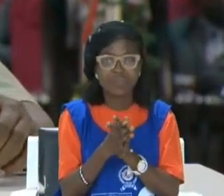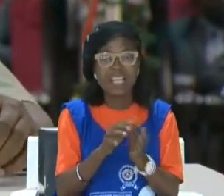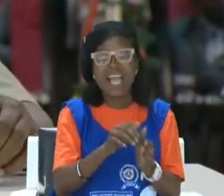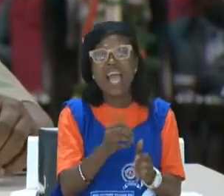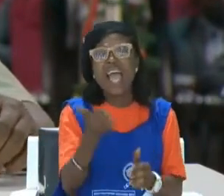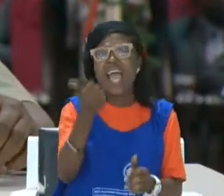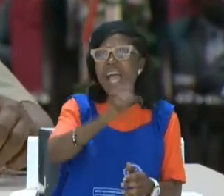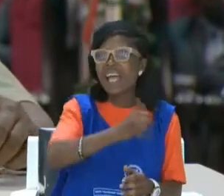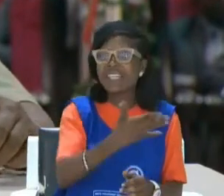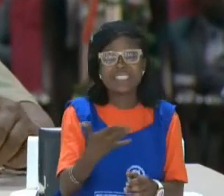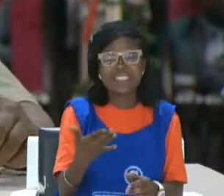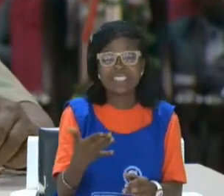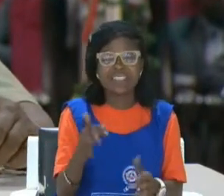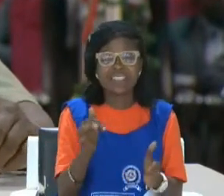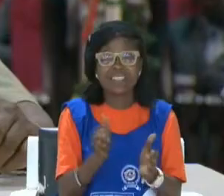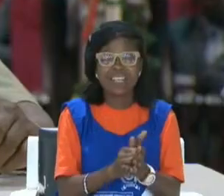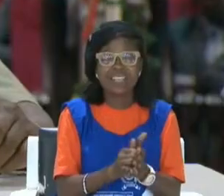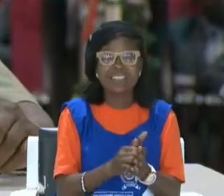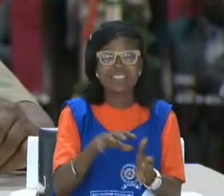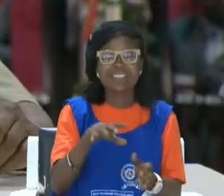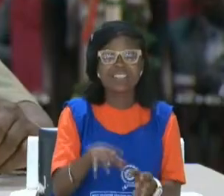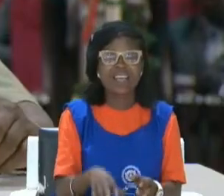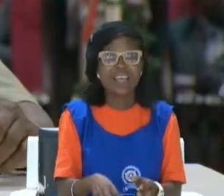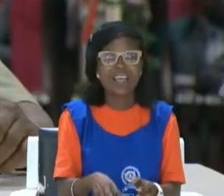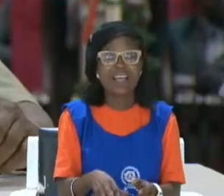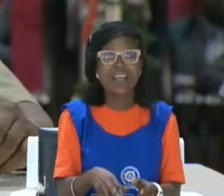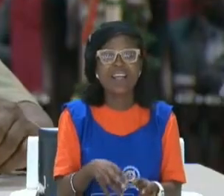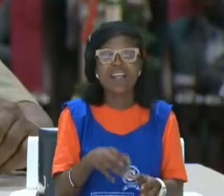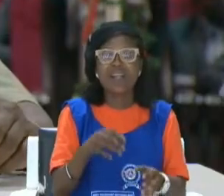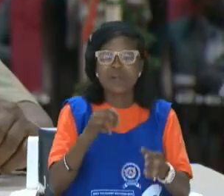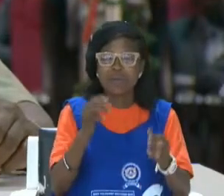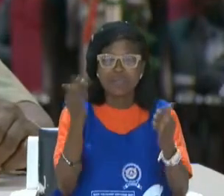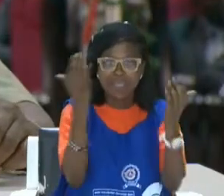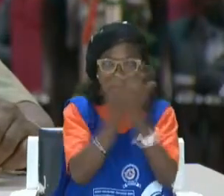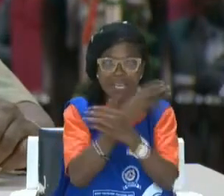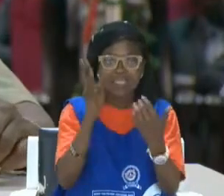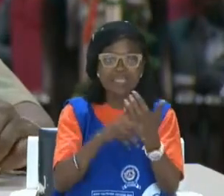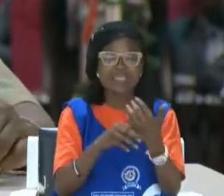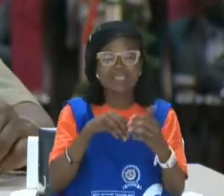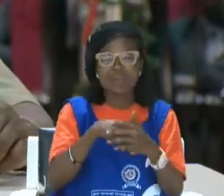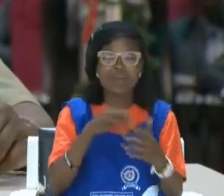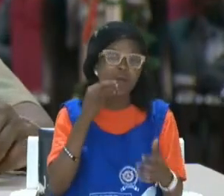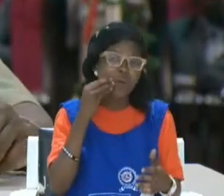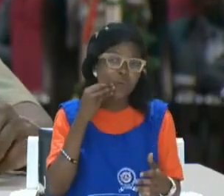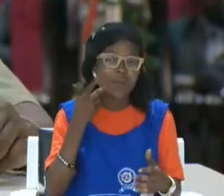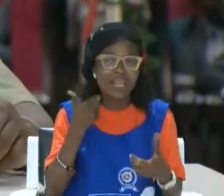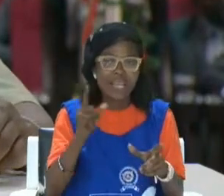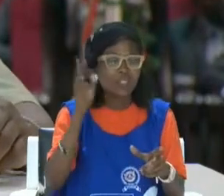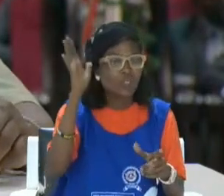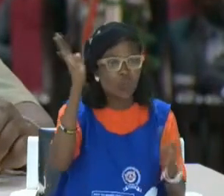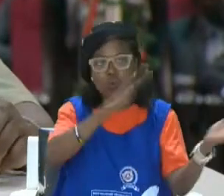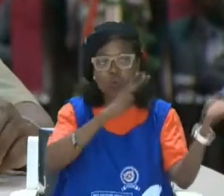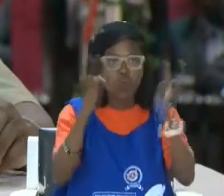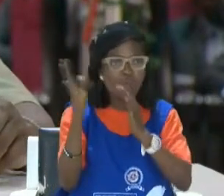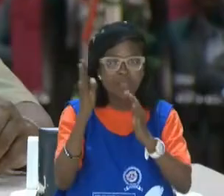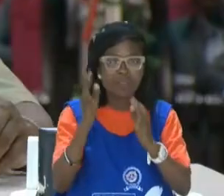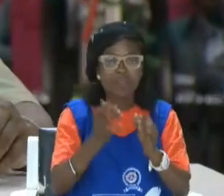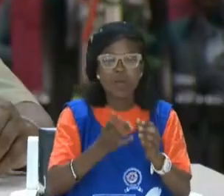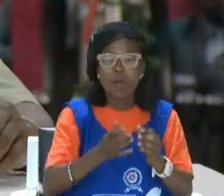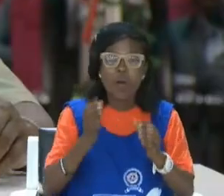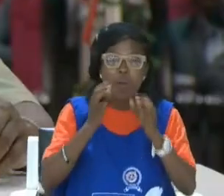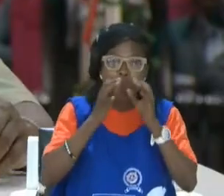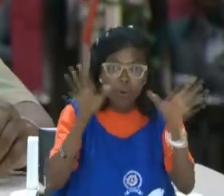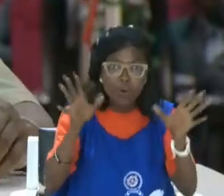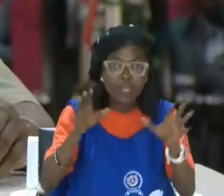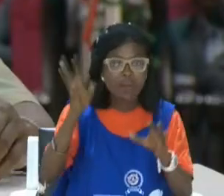Anything associated with darkness, let your wind blow them away from my home,